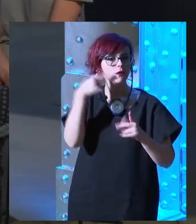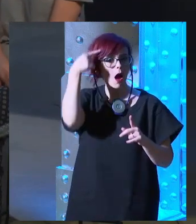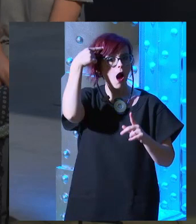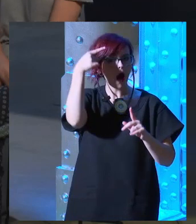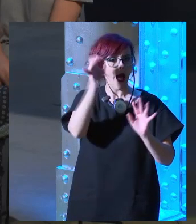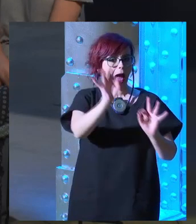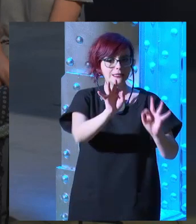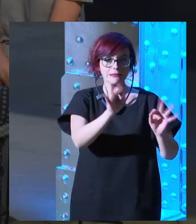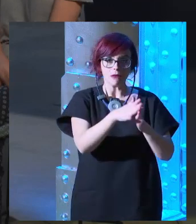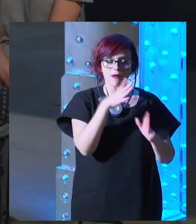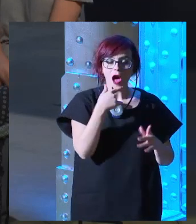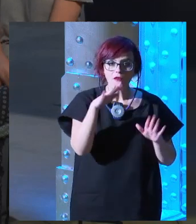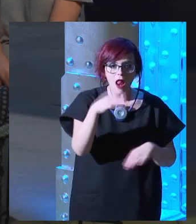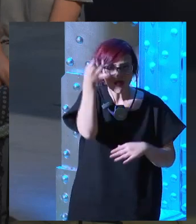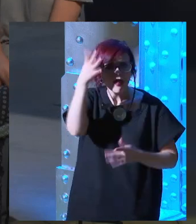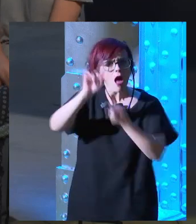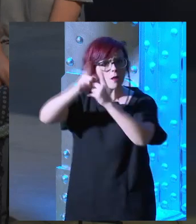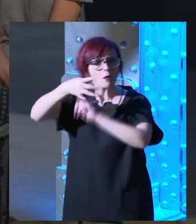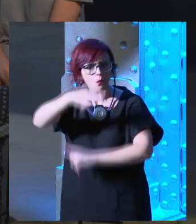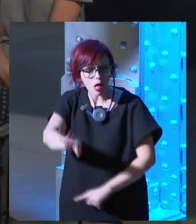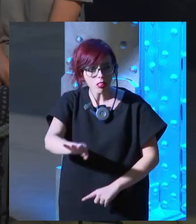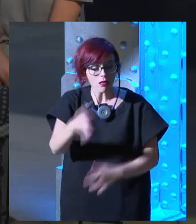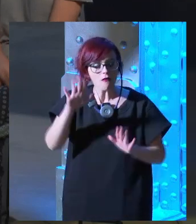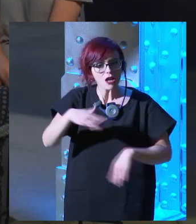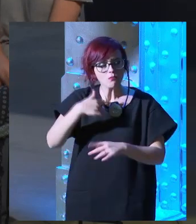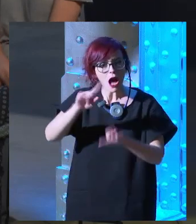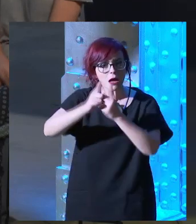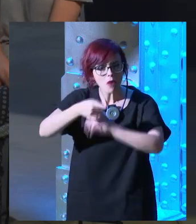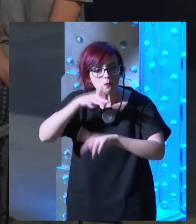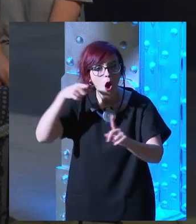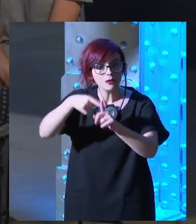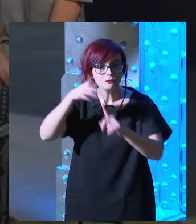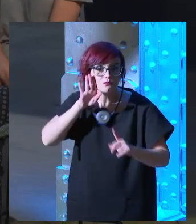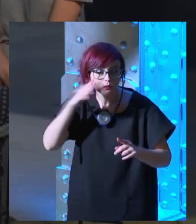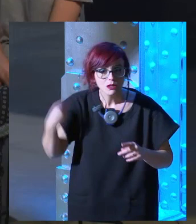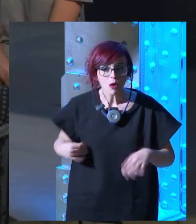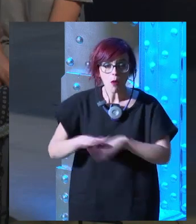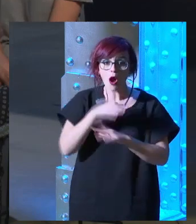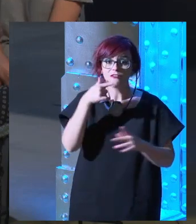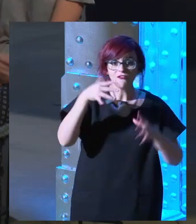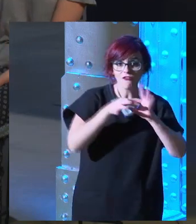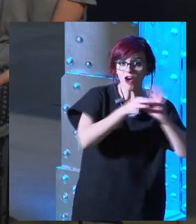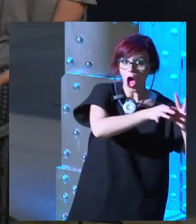to. And I did, because I thought this is simply not true, and it's not true in my life anymore.